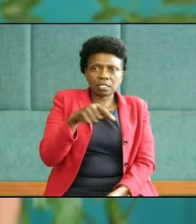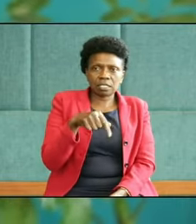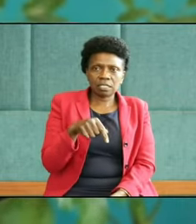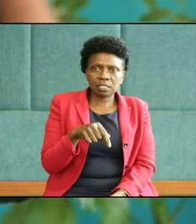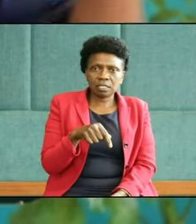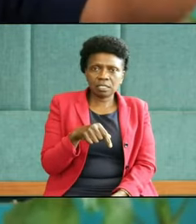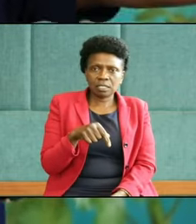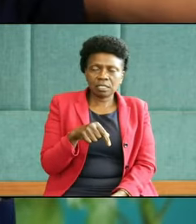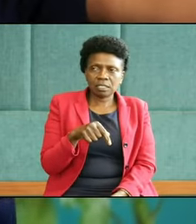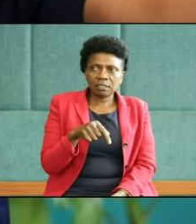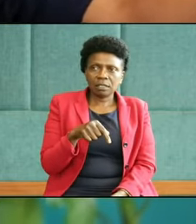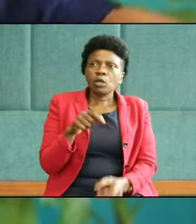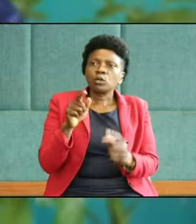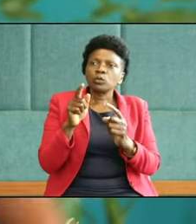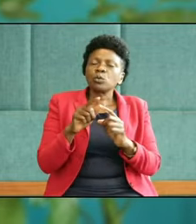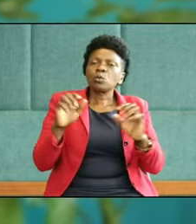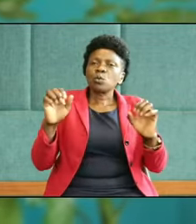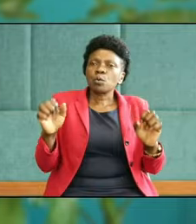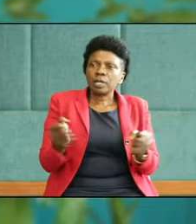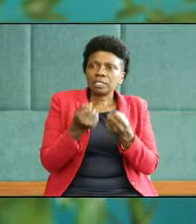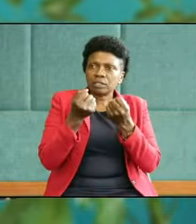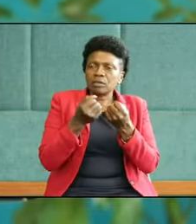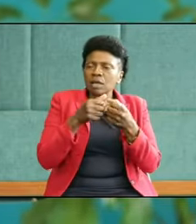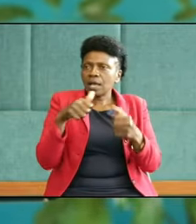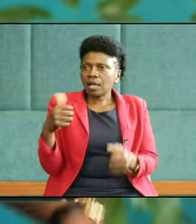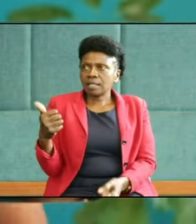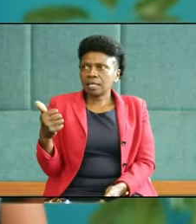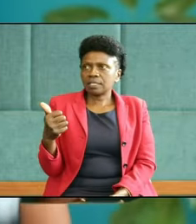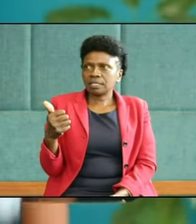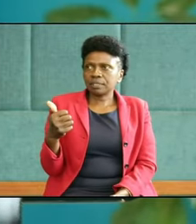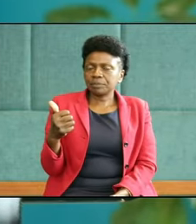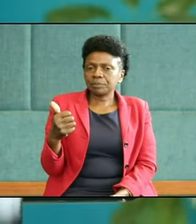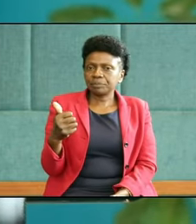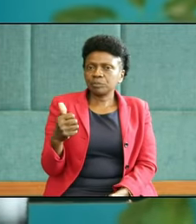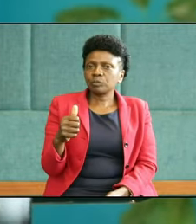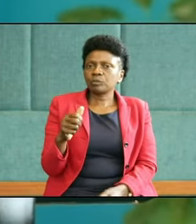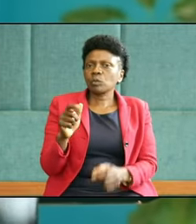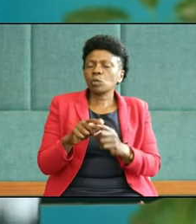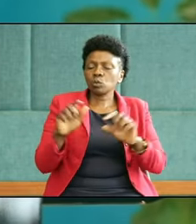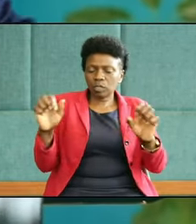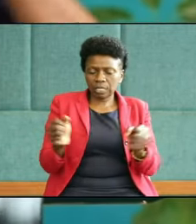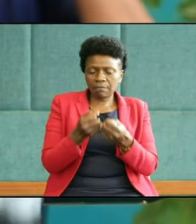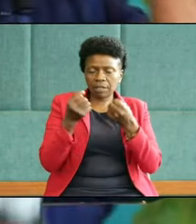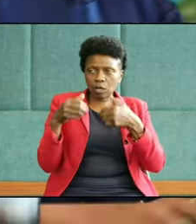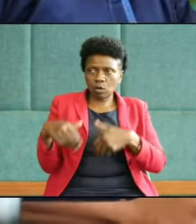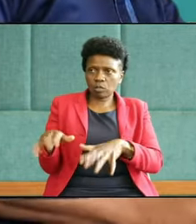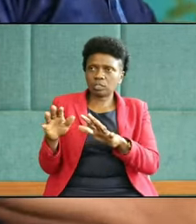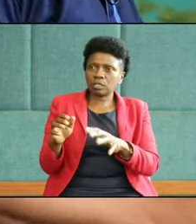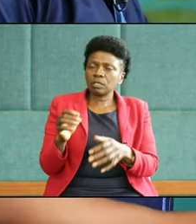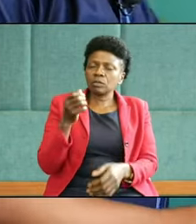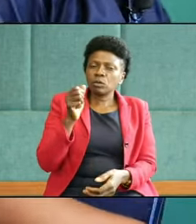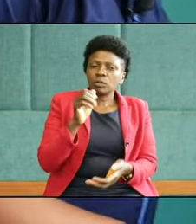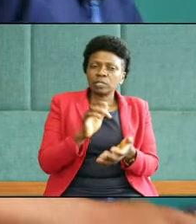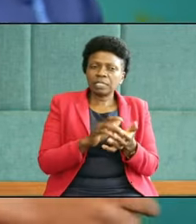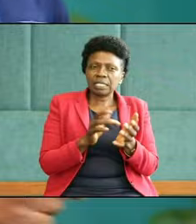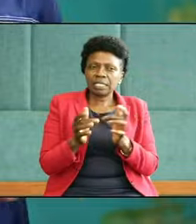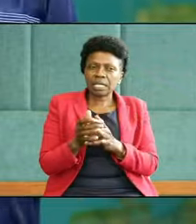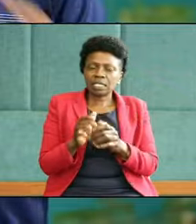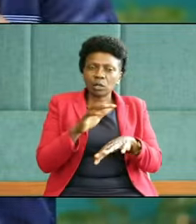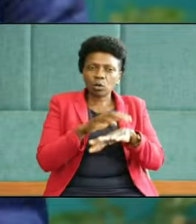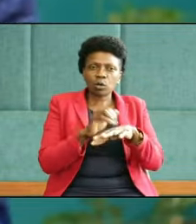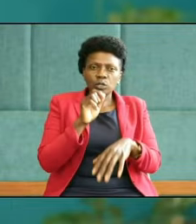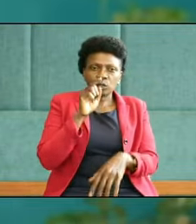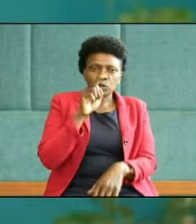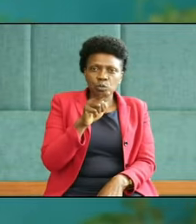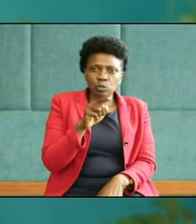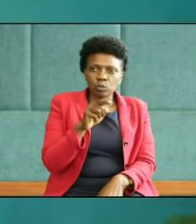To save others, to rescue the lost, to save the lost. So Jesus did not call you